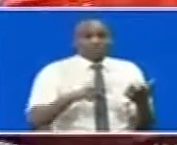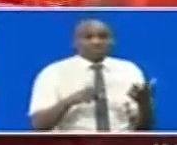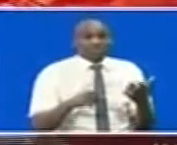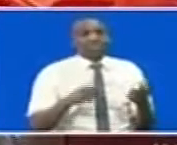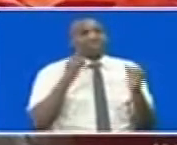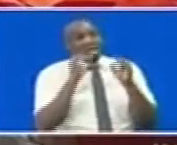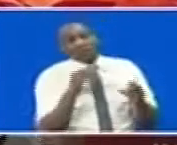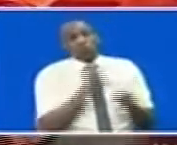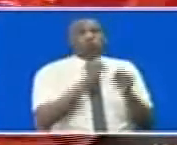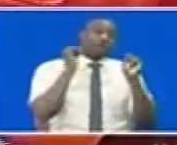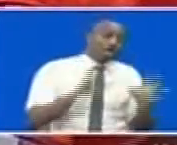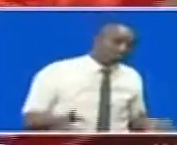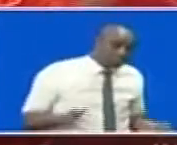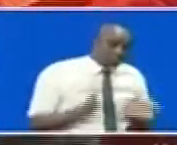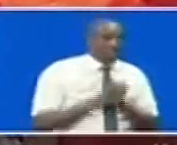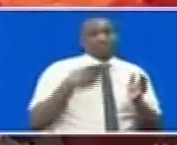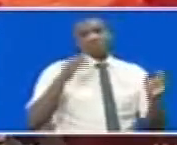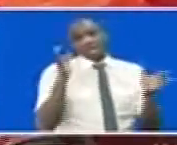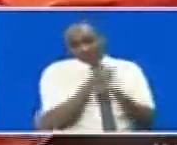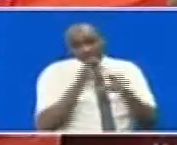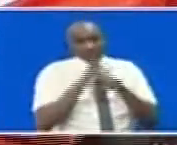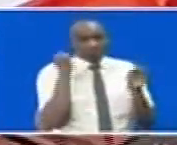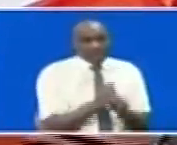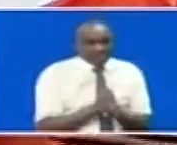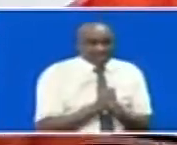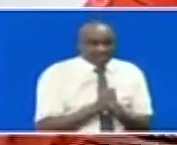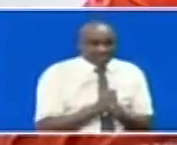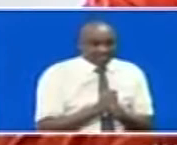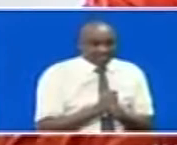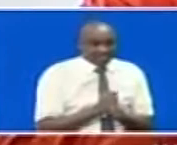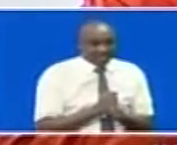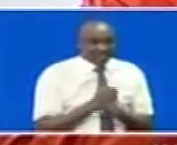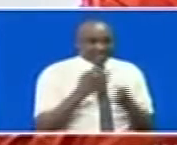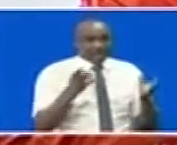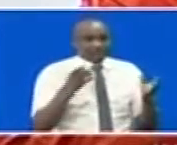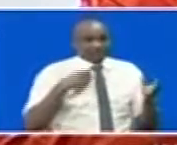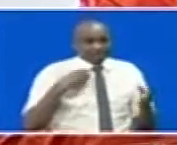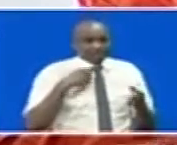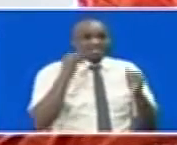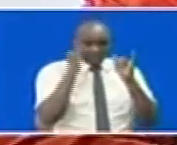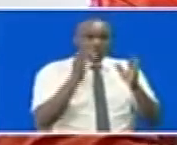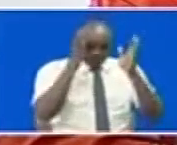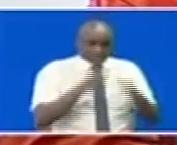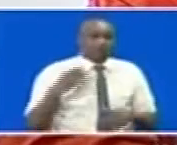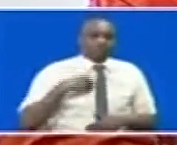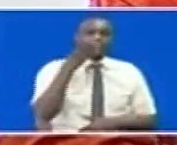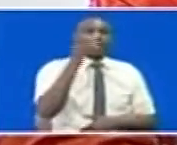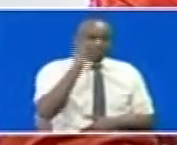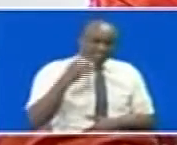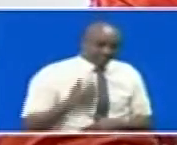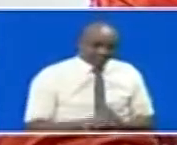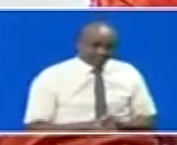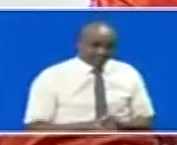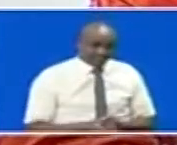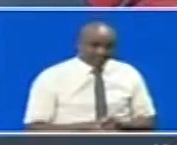there is nothing I can do about it, I have done the best, only a very naive person wouldn't see where the country is headed. All